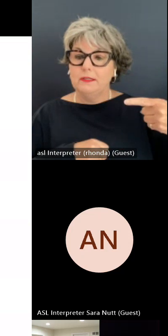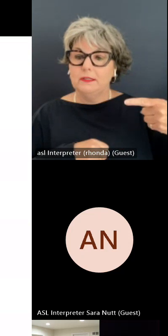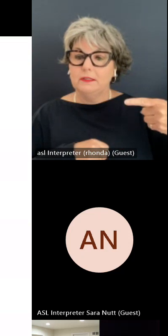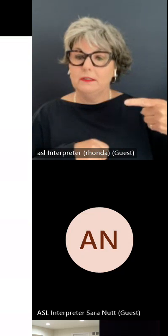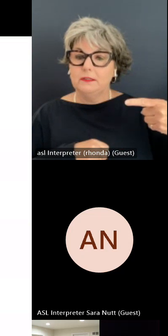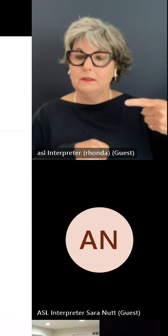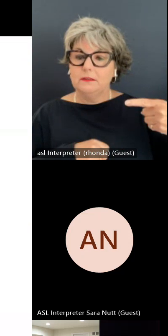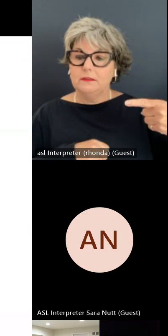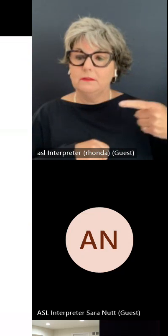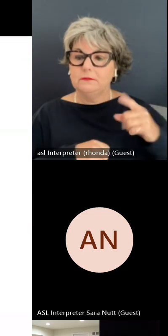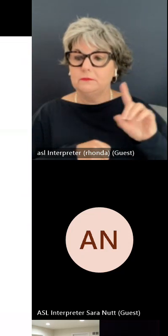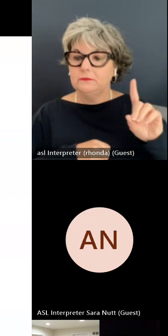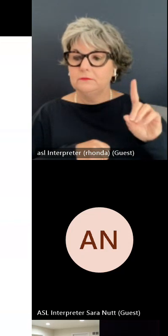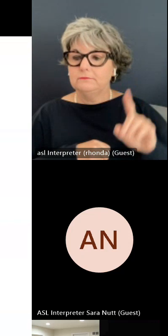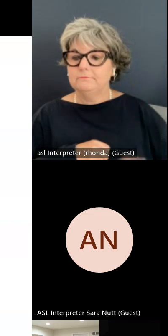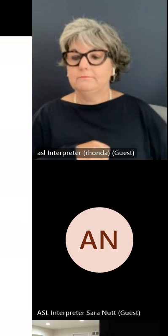oops.